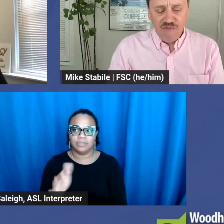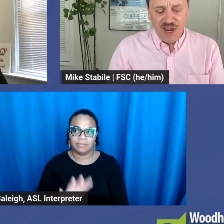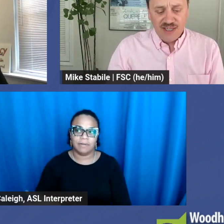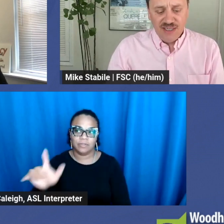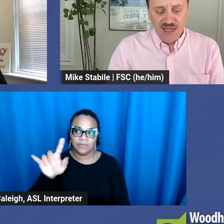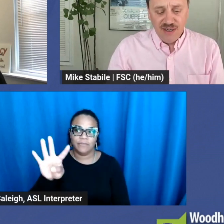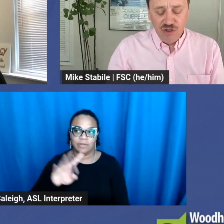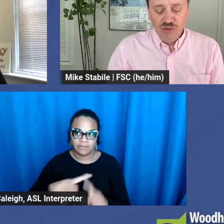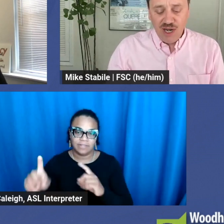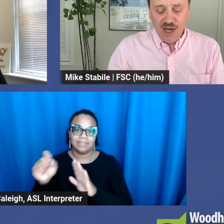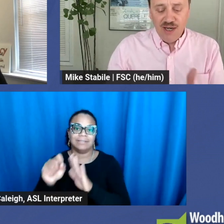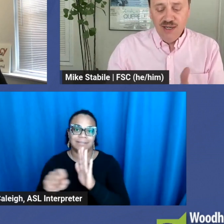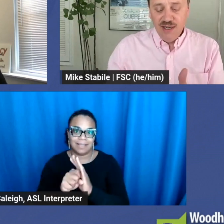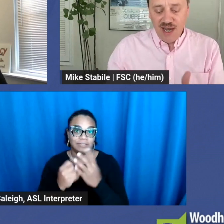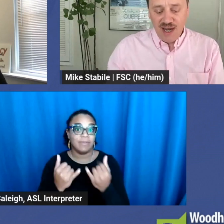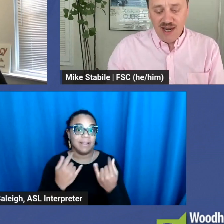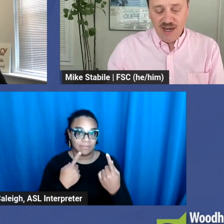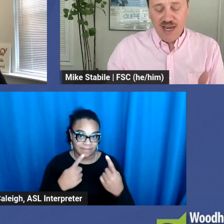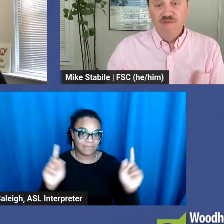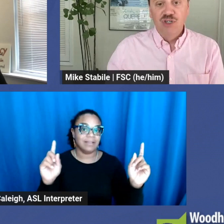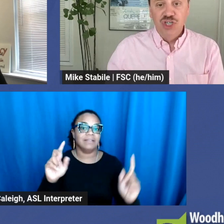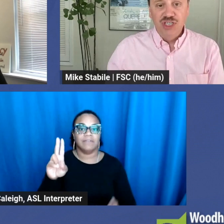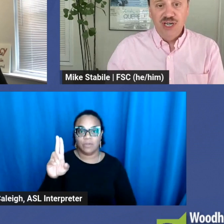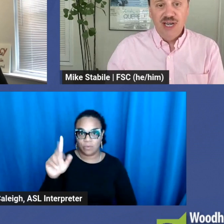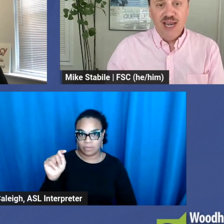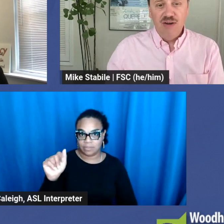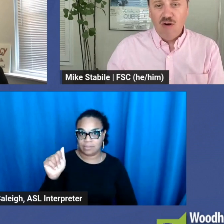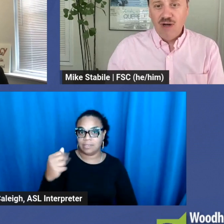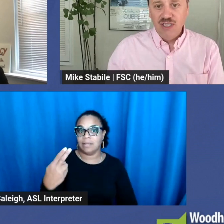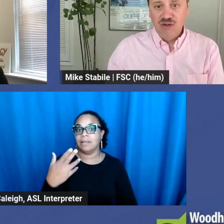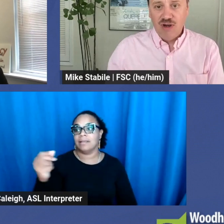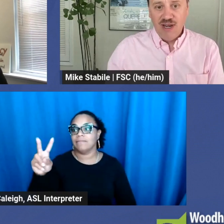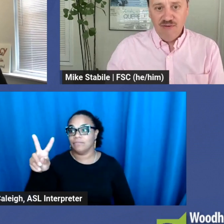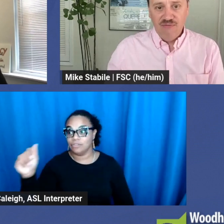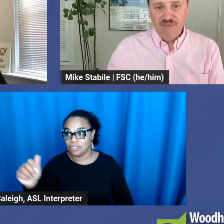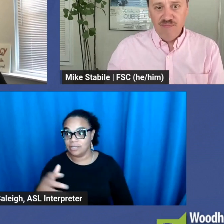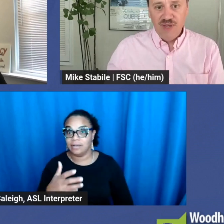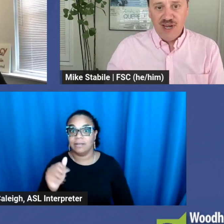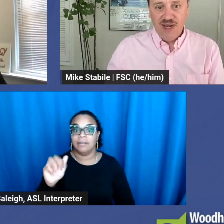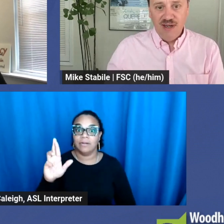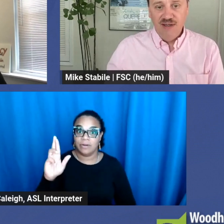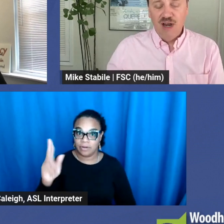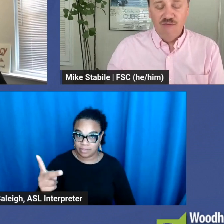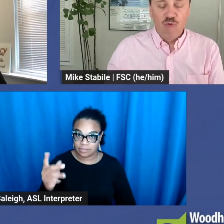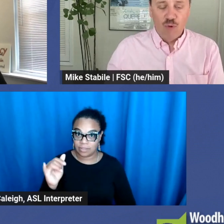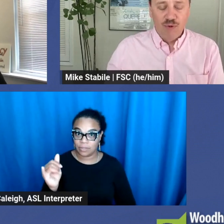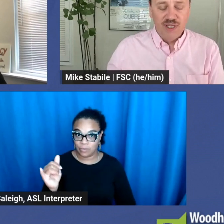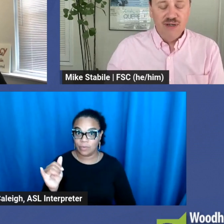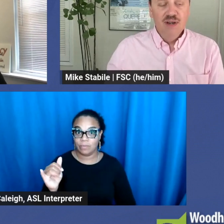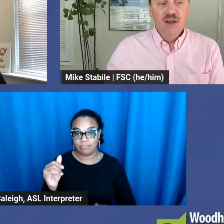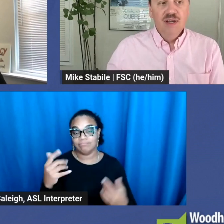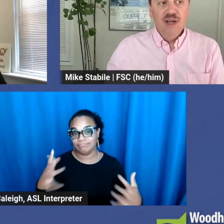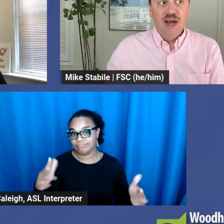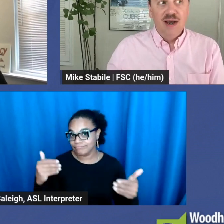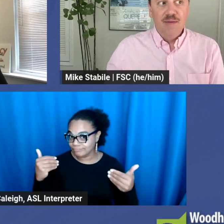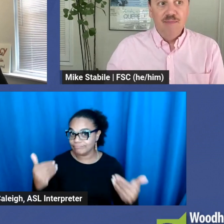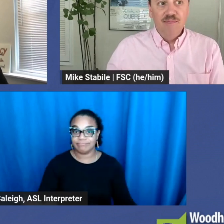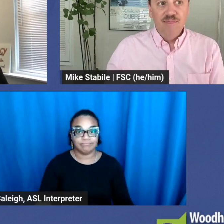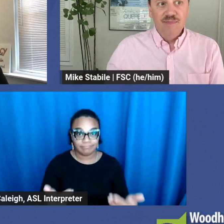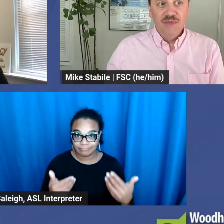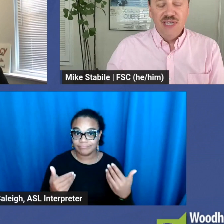currently in effect in Utah and Virginia, and Arkansas have gone forward with it.